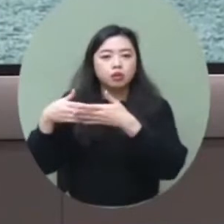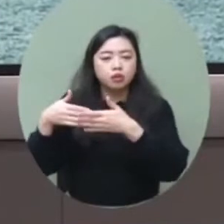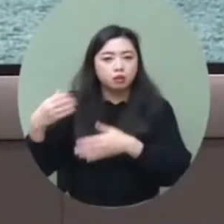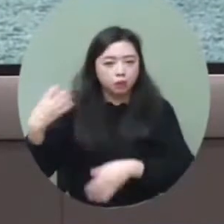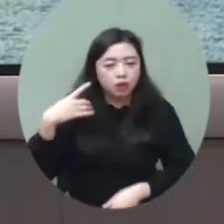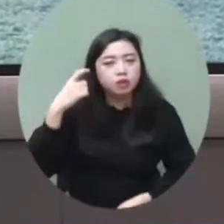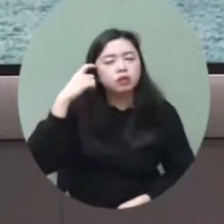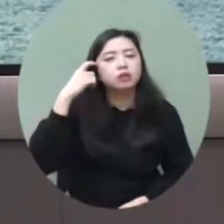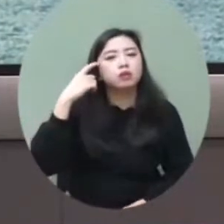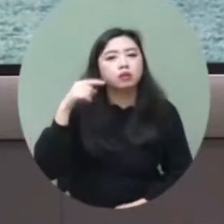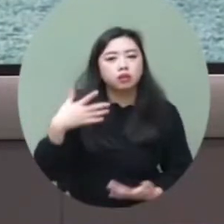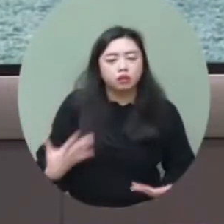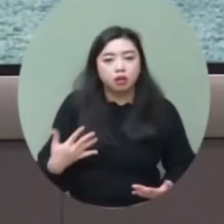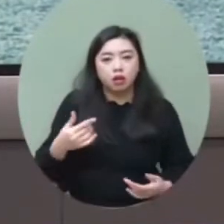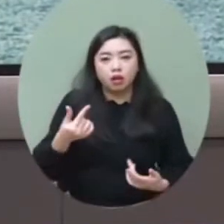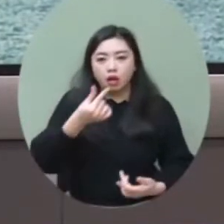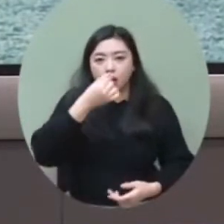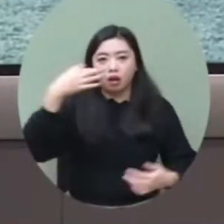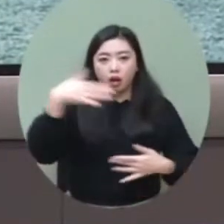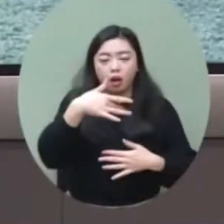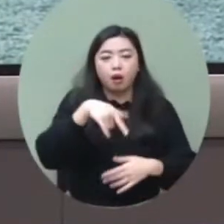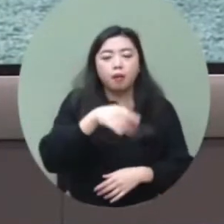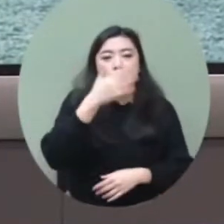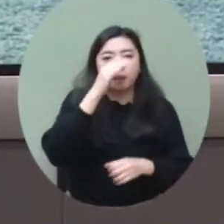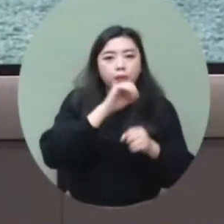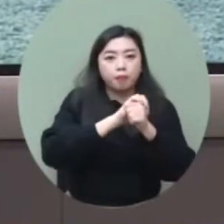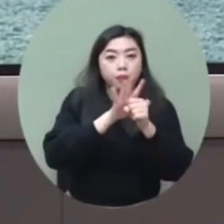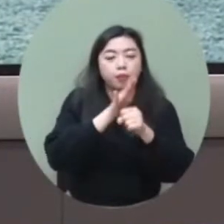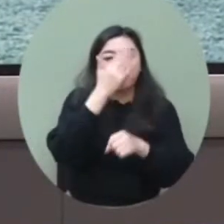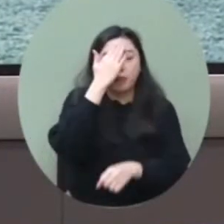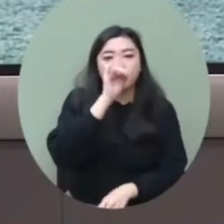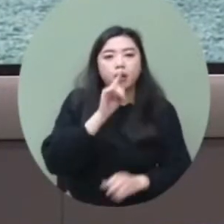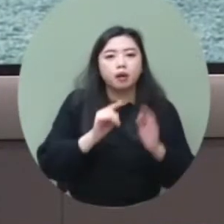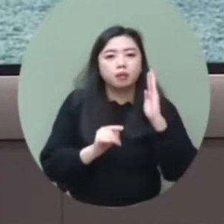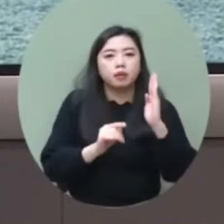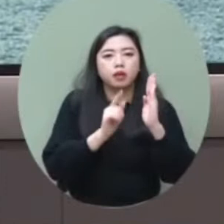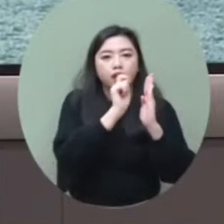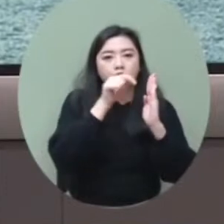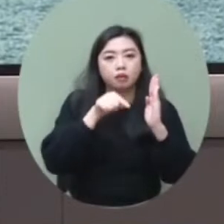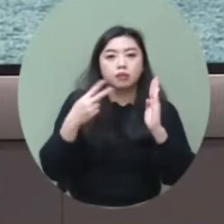BA.2. But of course, the 3 children who died from